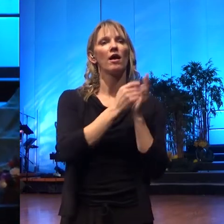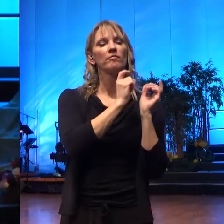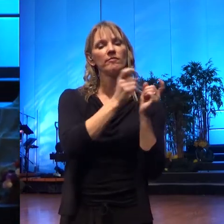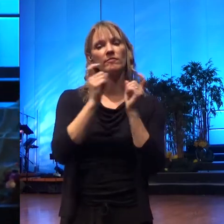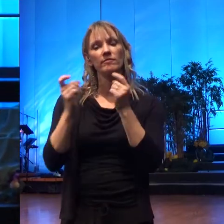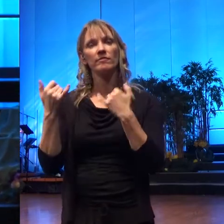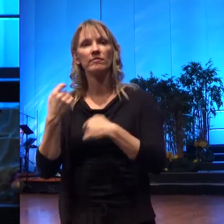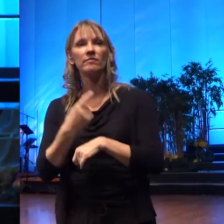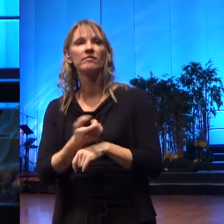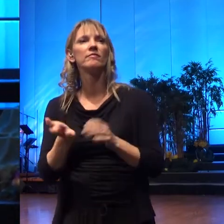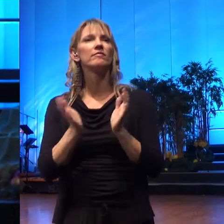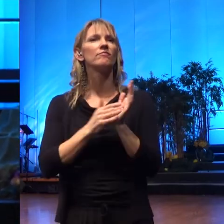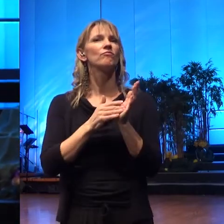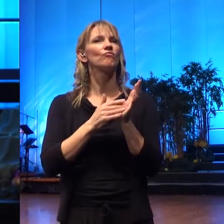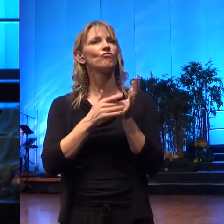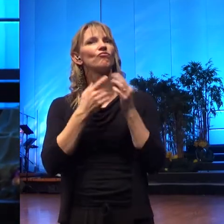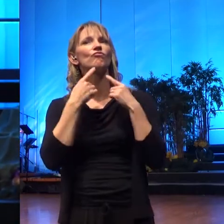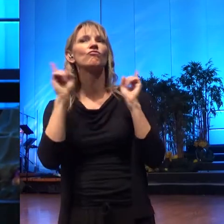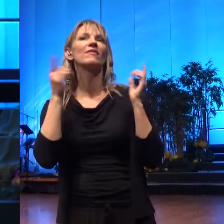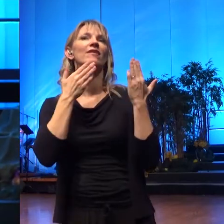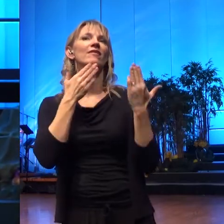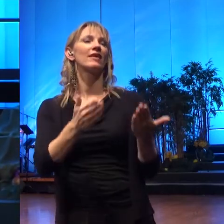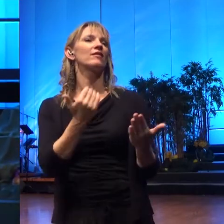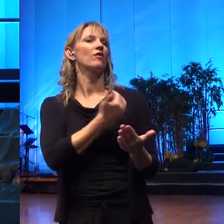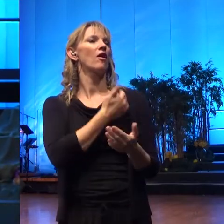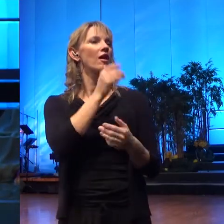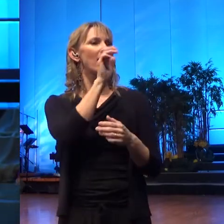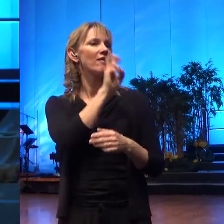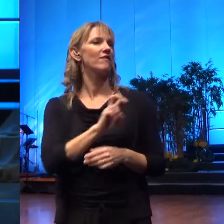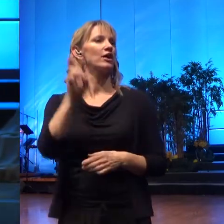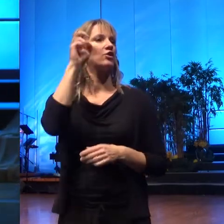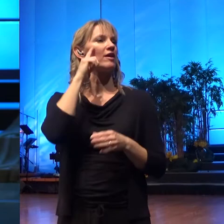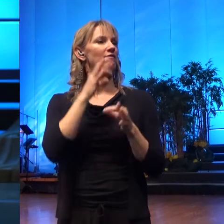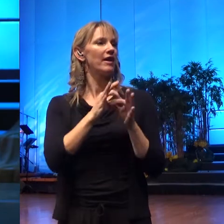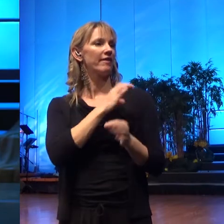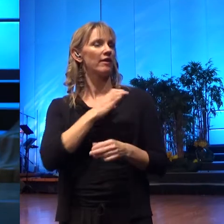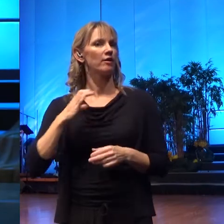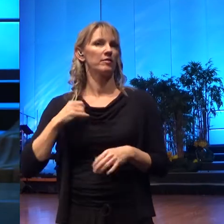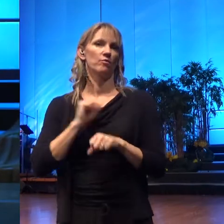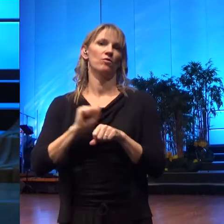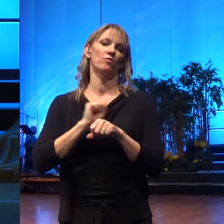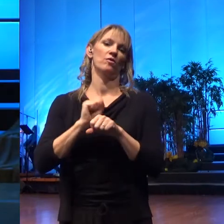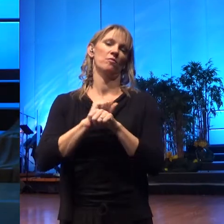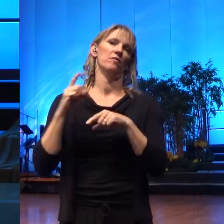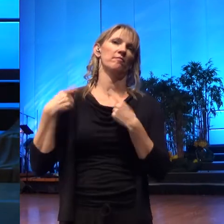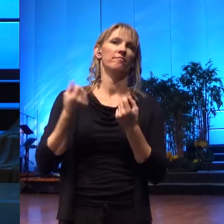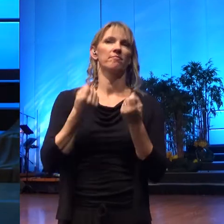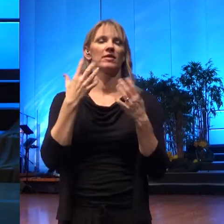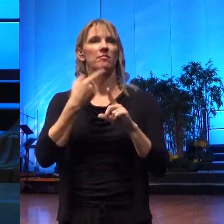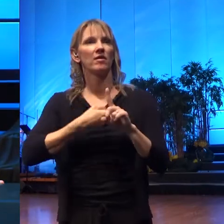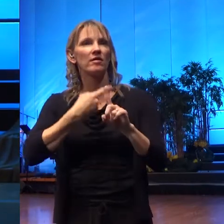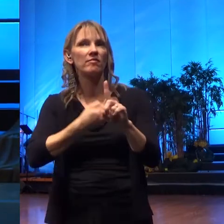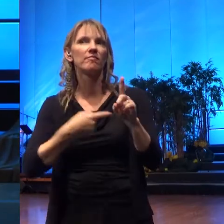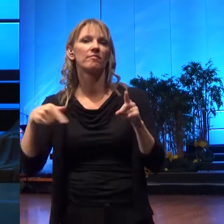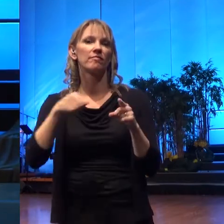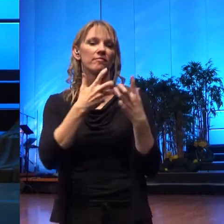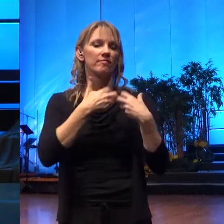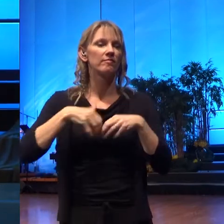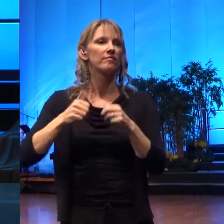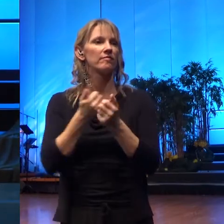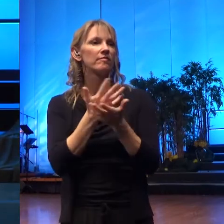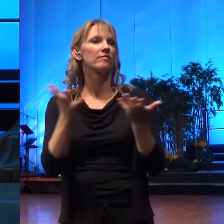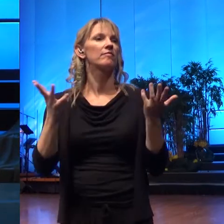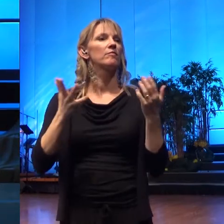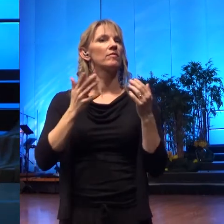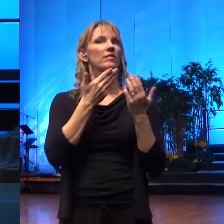today, again, just a shout out of thanks to our Adventures in Faith committee that have been working months to put this together for us. And again, thank you to all the